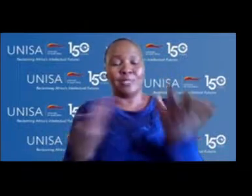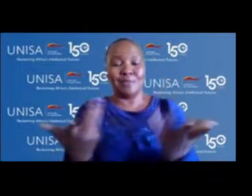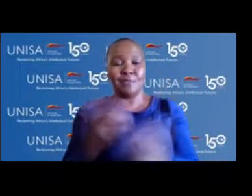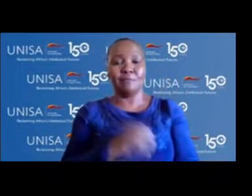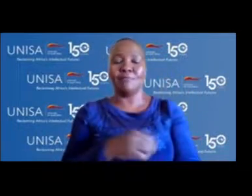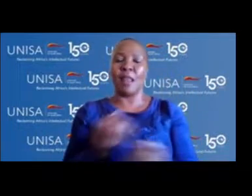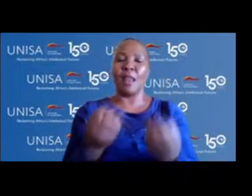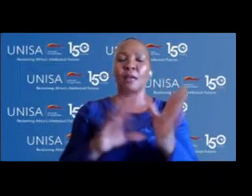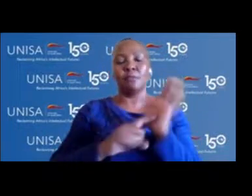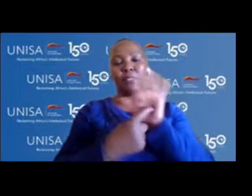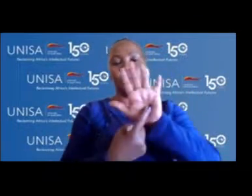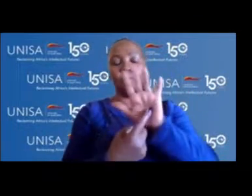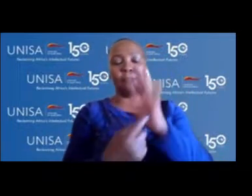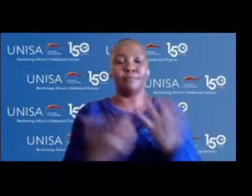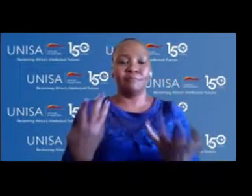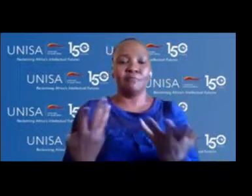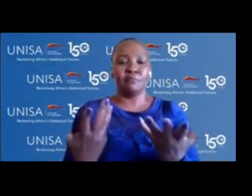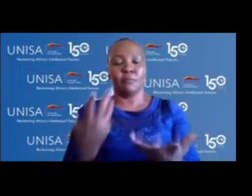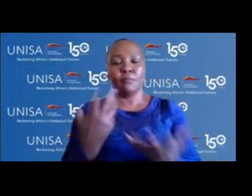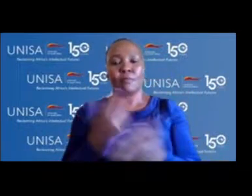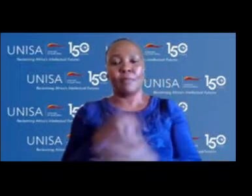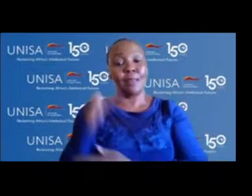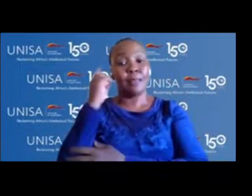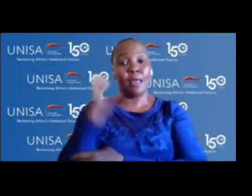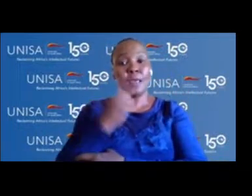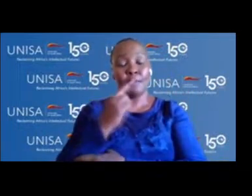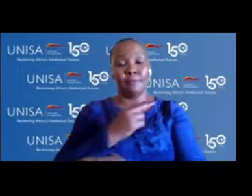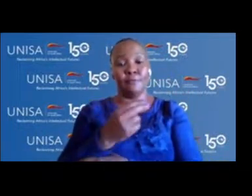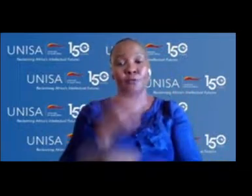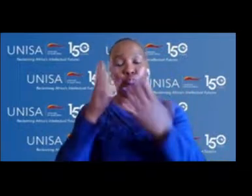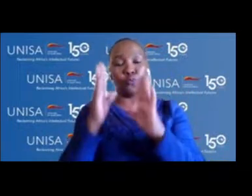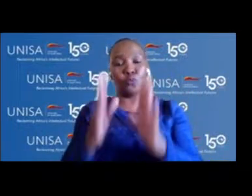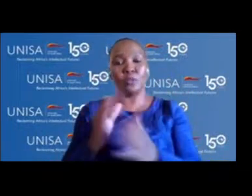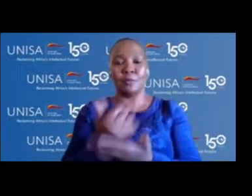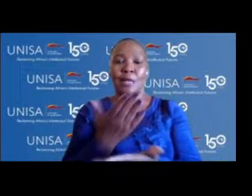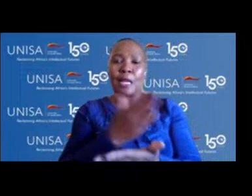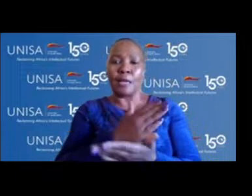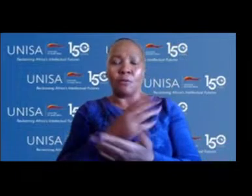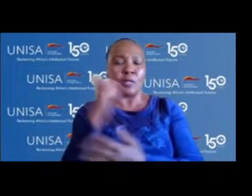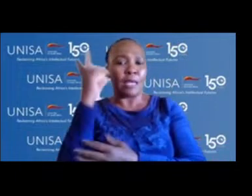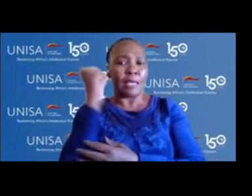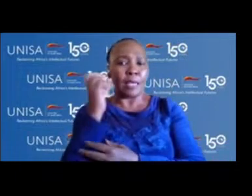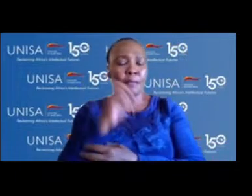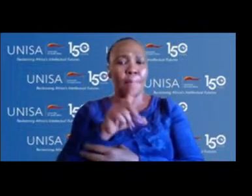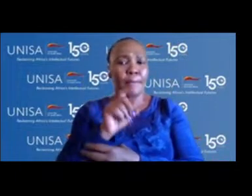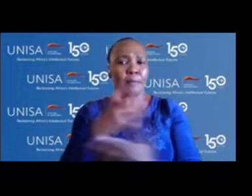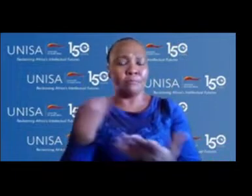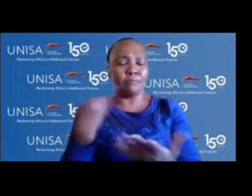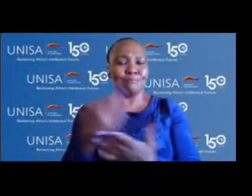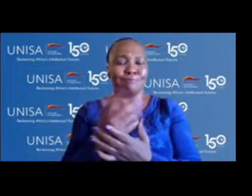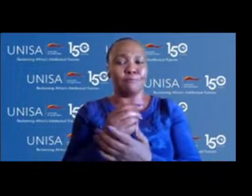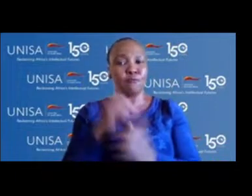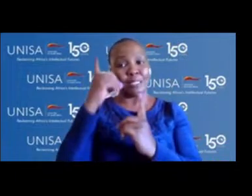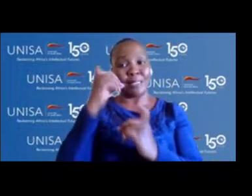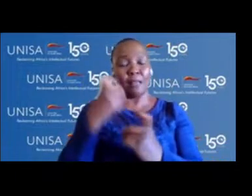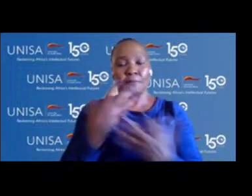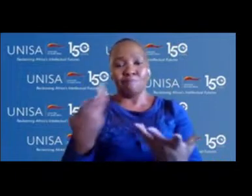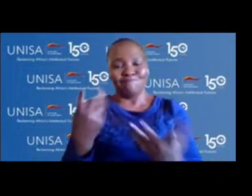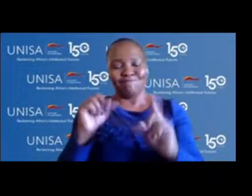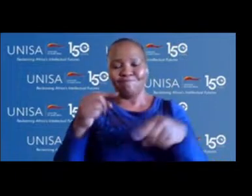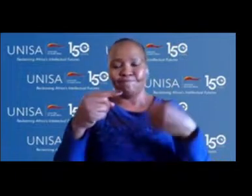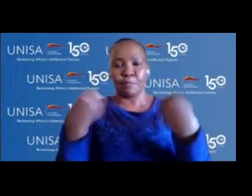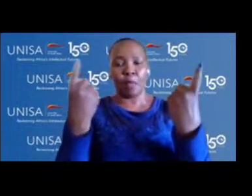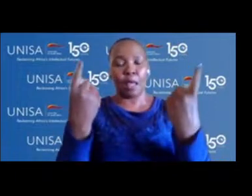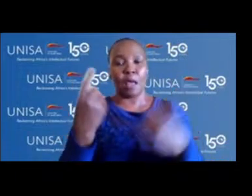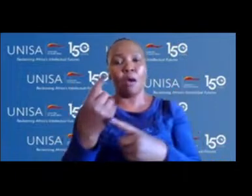to give an example, a deaf student cannot hear the beep when they're supposed to take a selfie